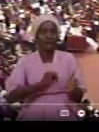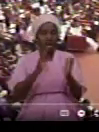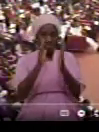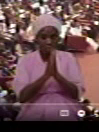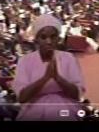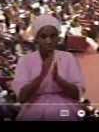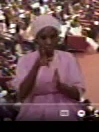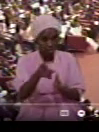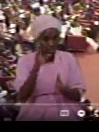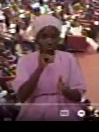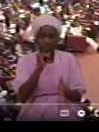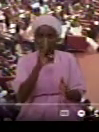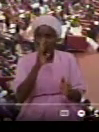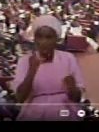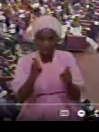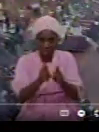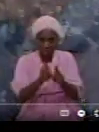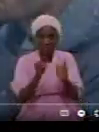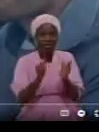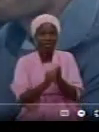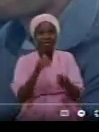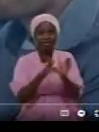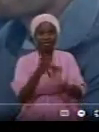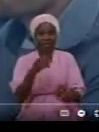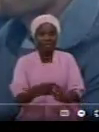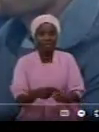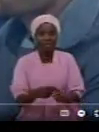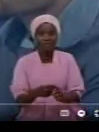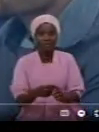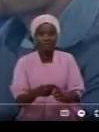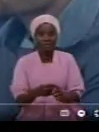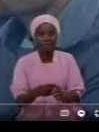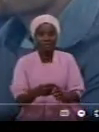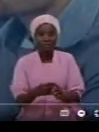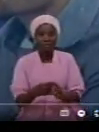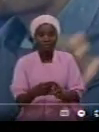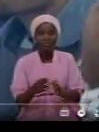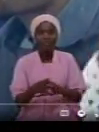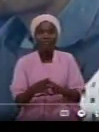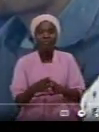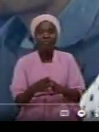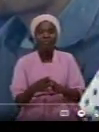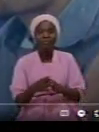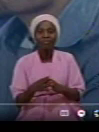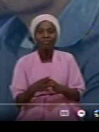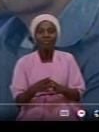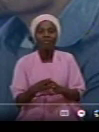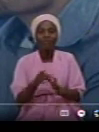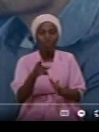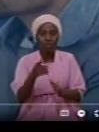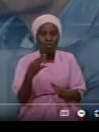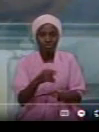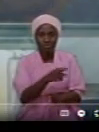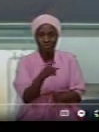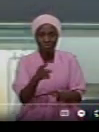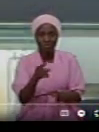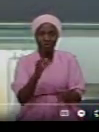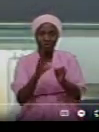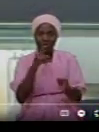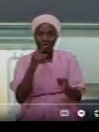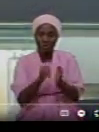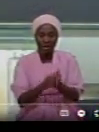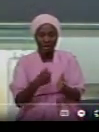like that. And if you see people who are like that, they're only professing, they're professing. I'm one of you. I'm a